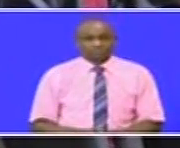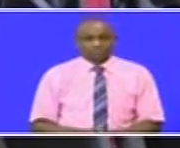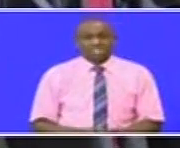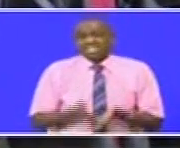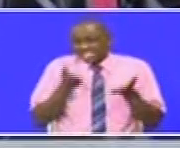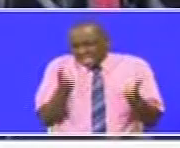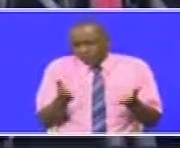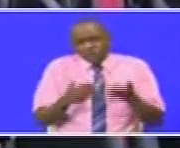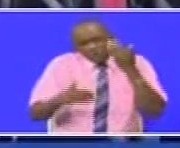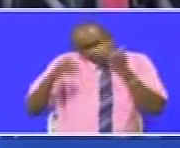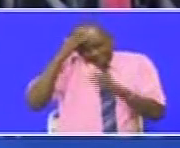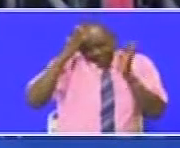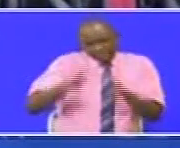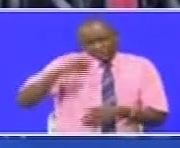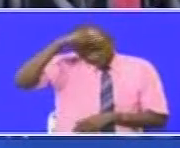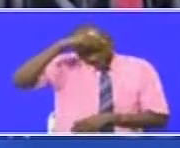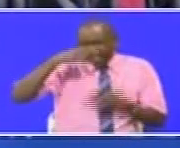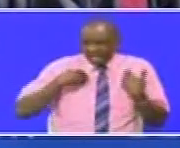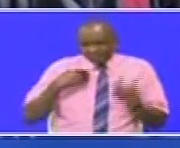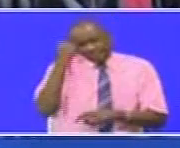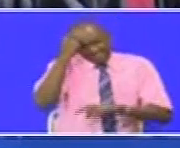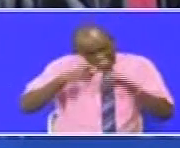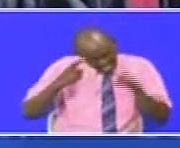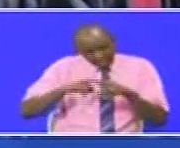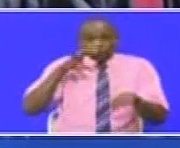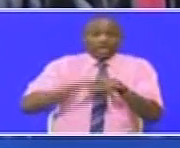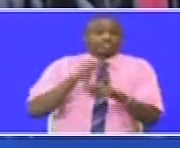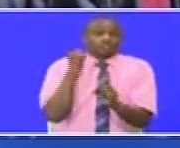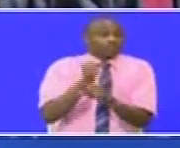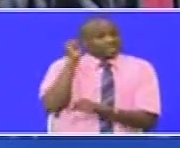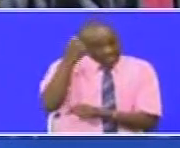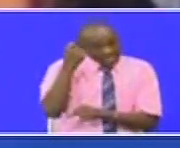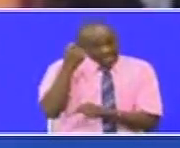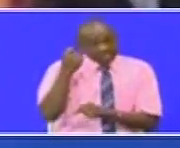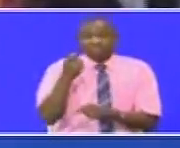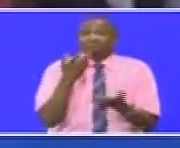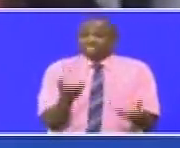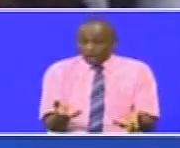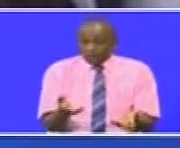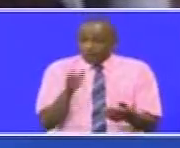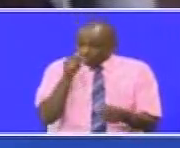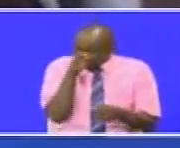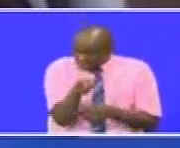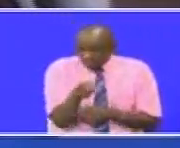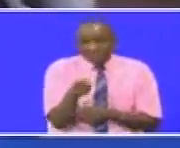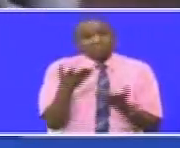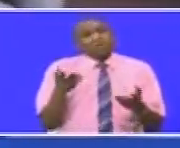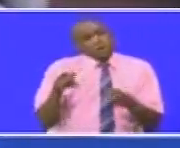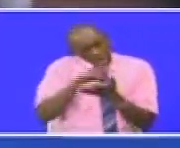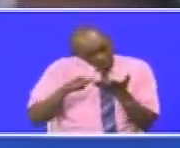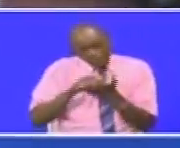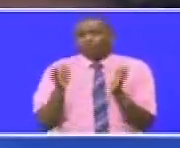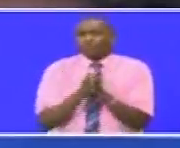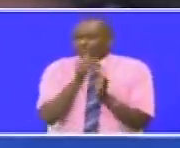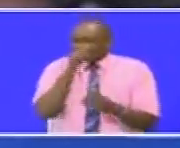It takes a university graduate an average of 5 years to secure a job in Kenya today. And with more than 31 local public